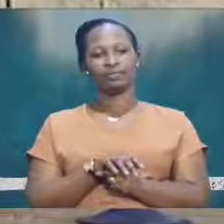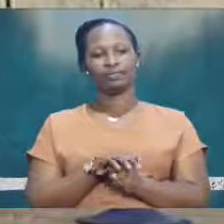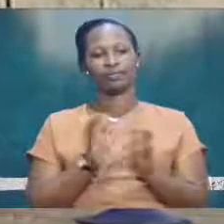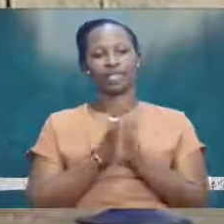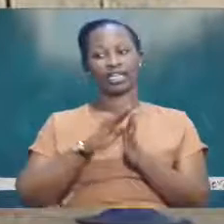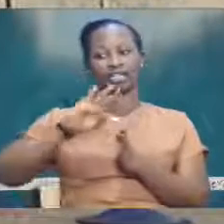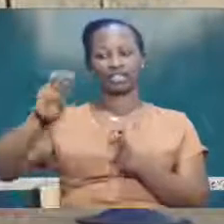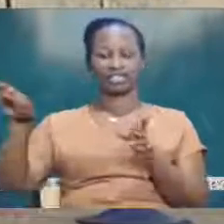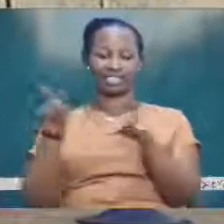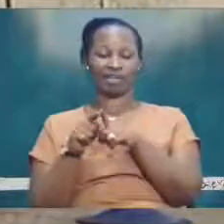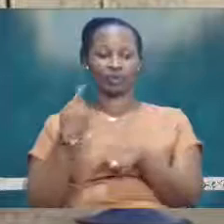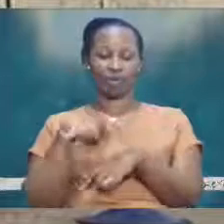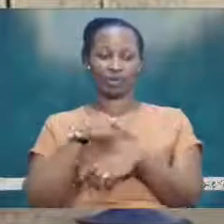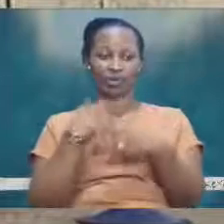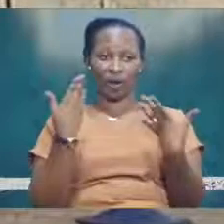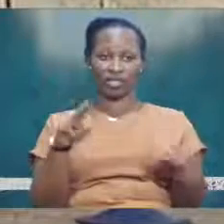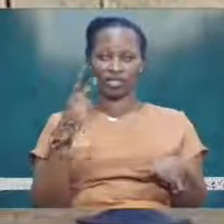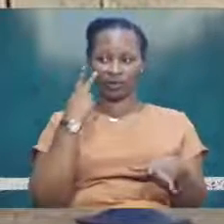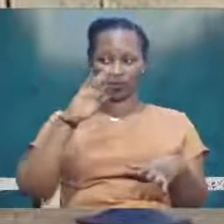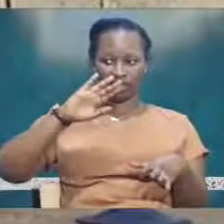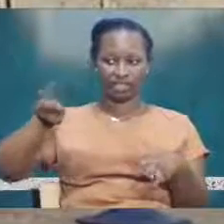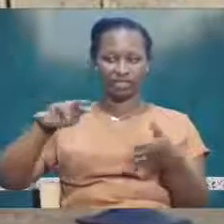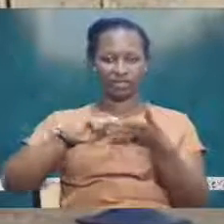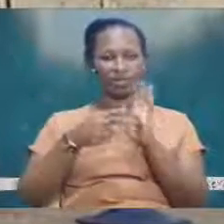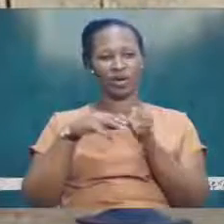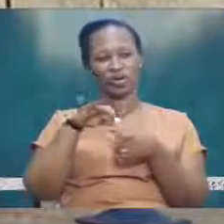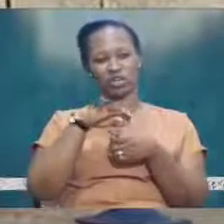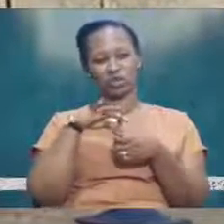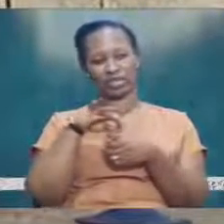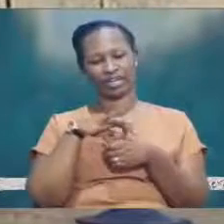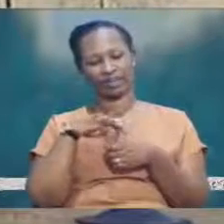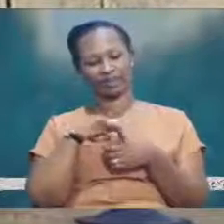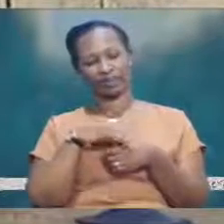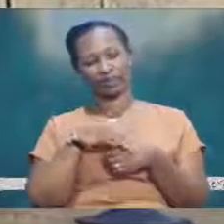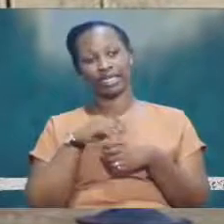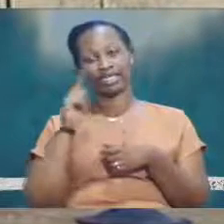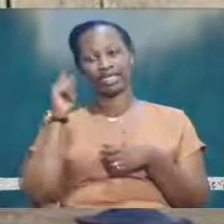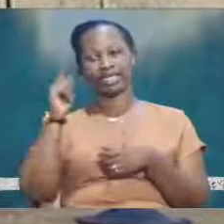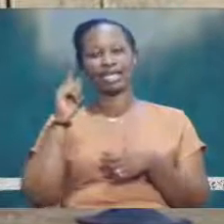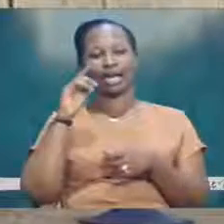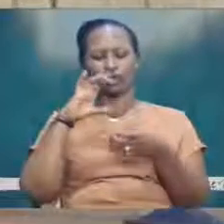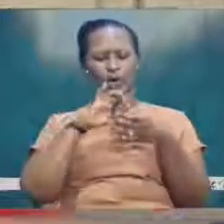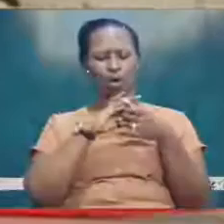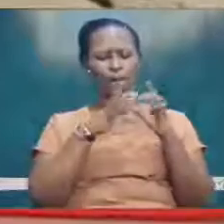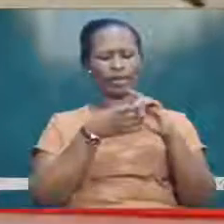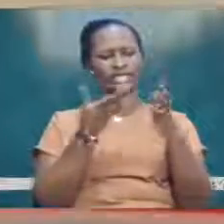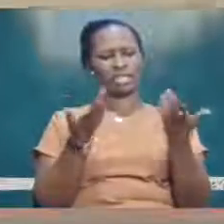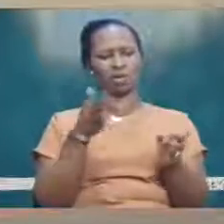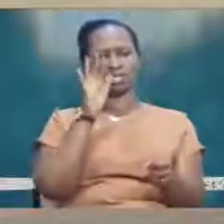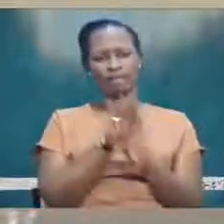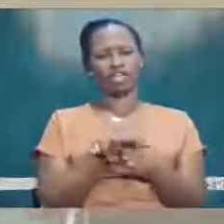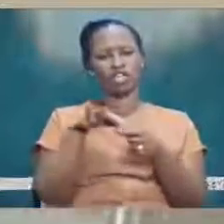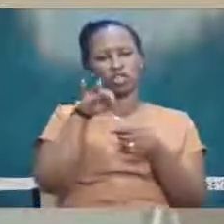then as we have seen, saccharide means sugar. These are complex